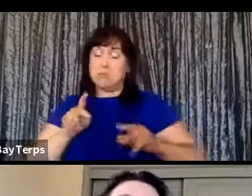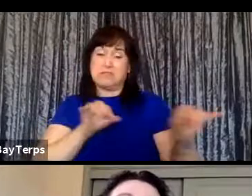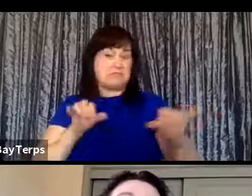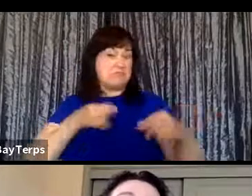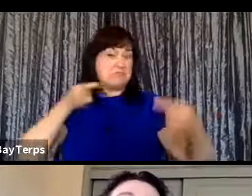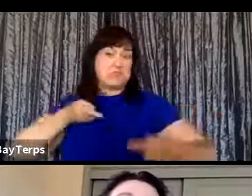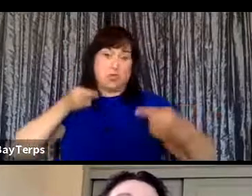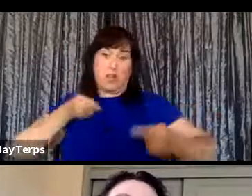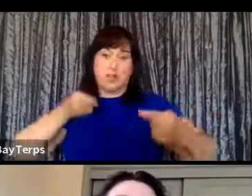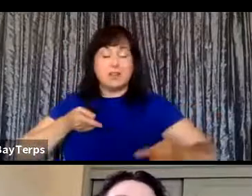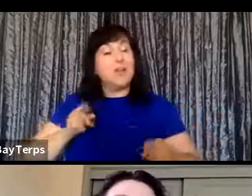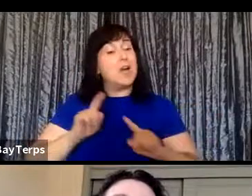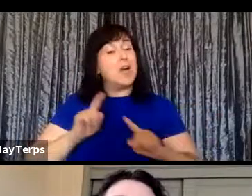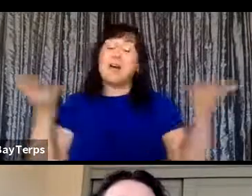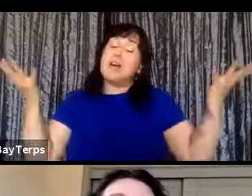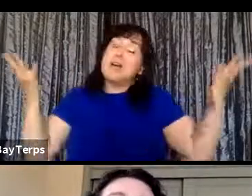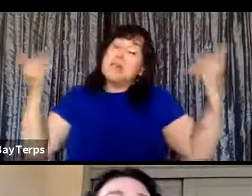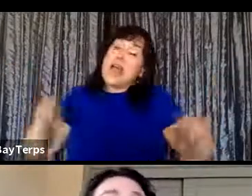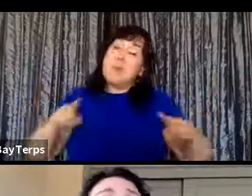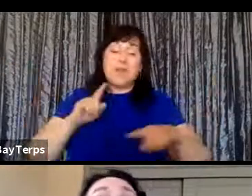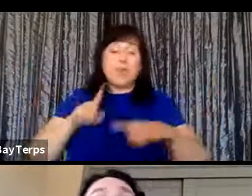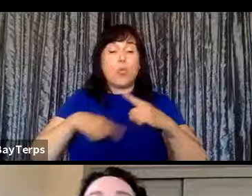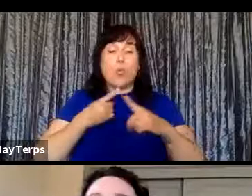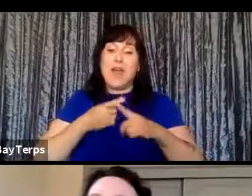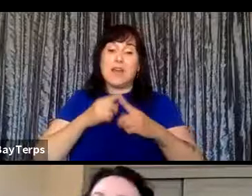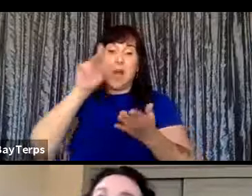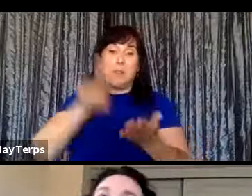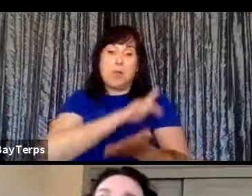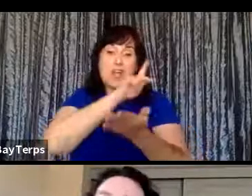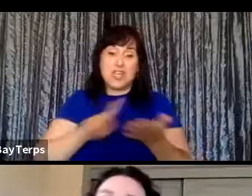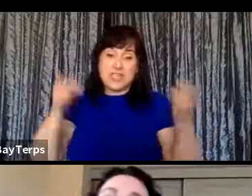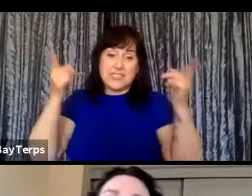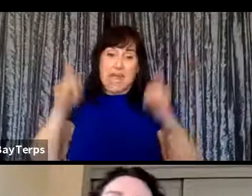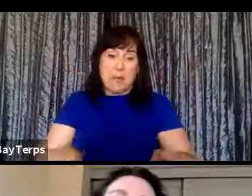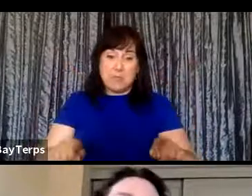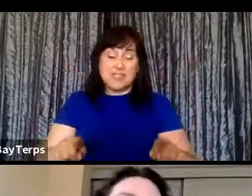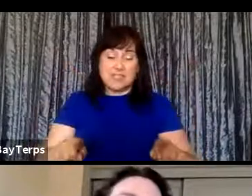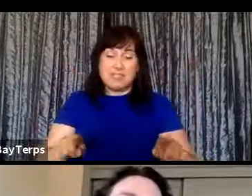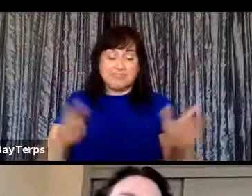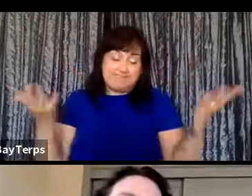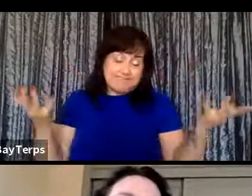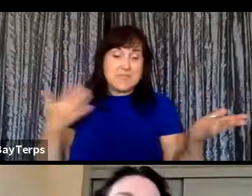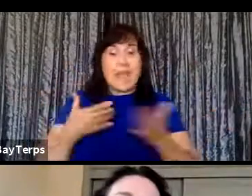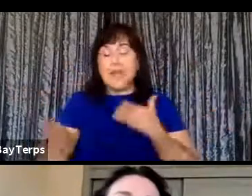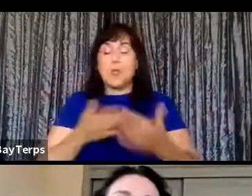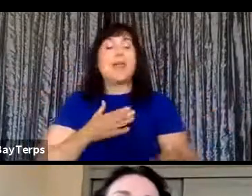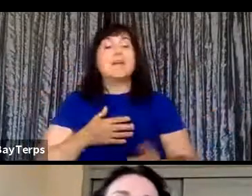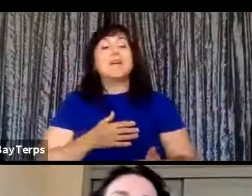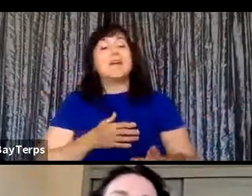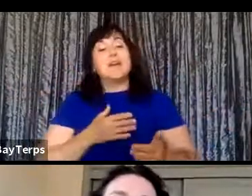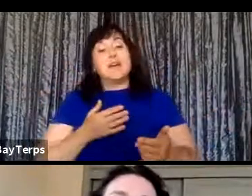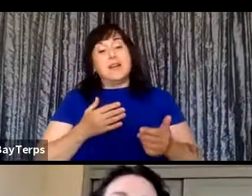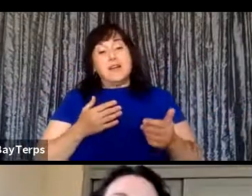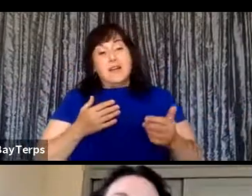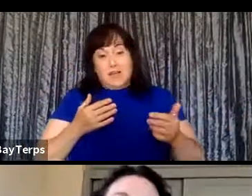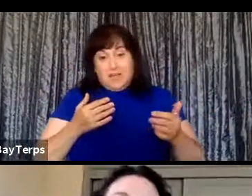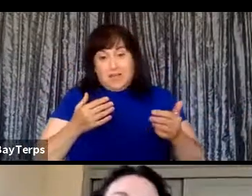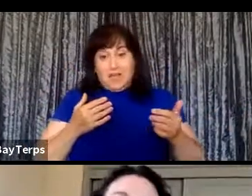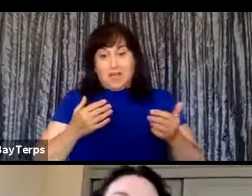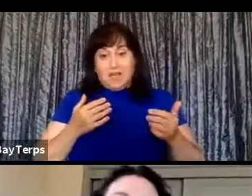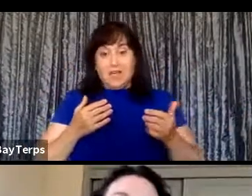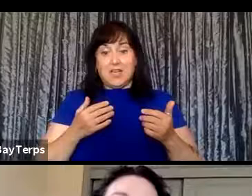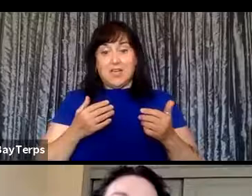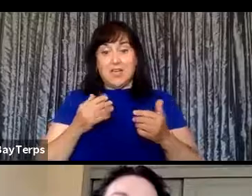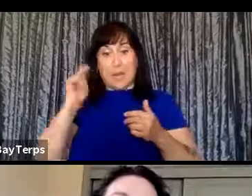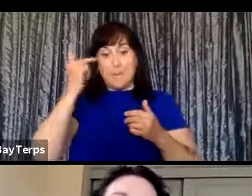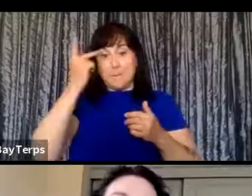hey, that's what happens when people have prejudice. Rubbish. So either way, everybody, we are getting into our chocolate, moving away from geopolitics